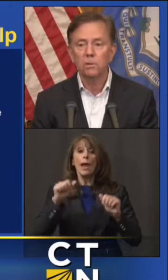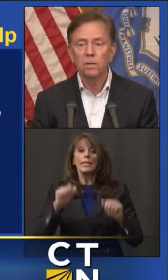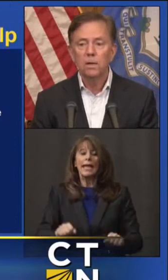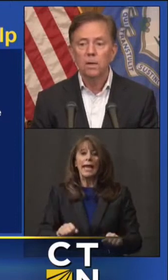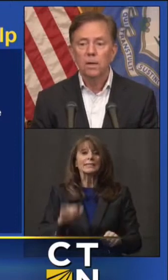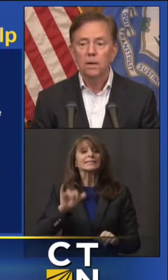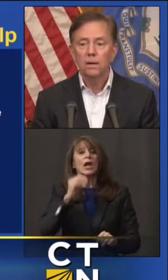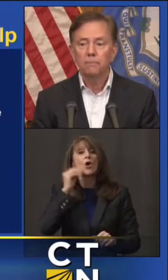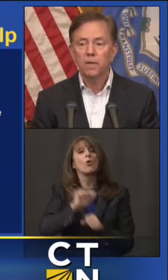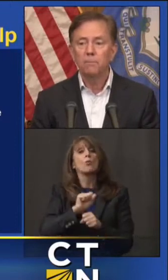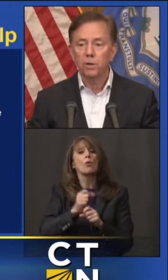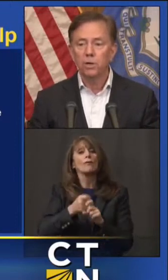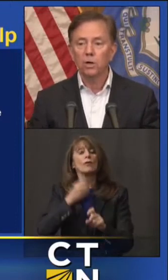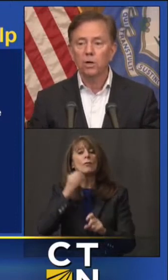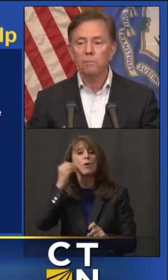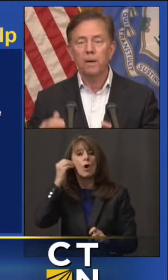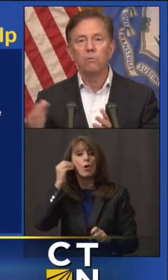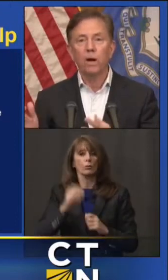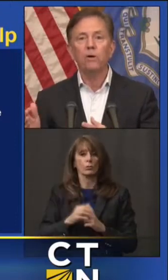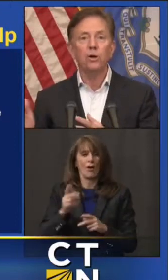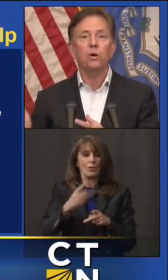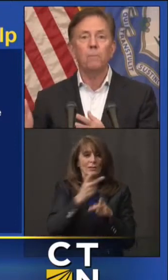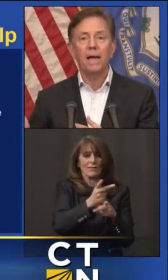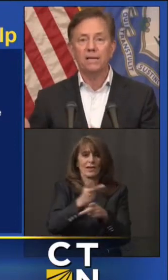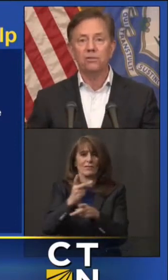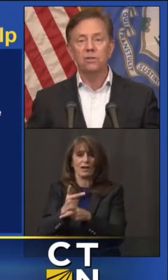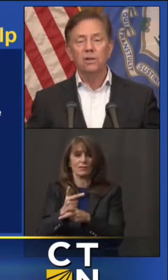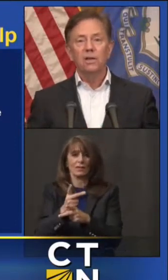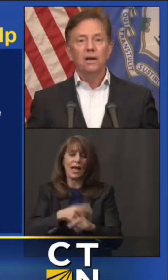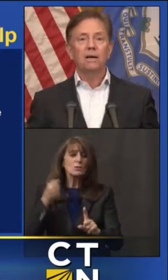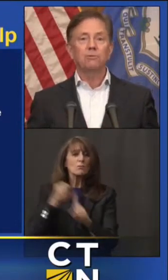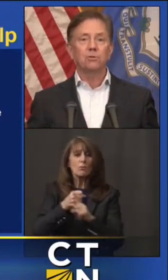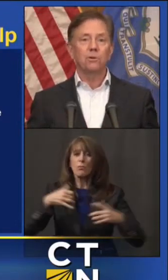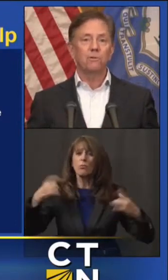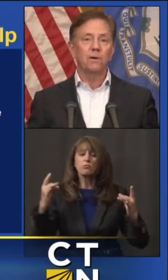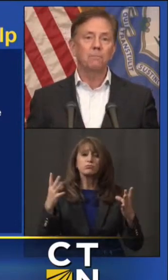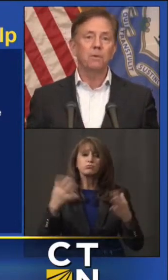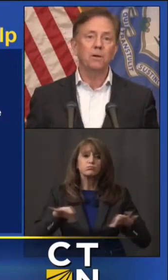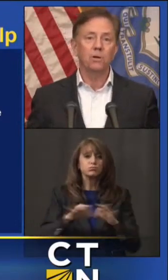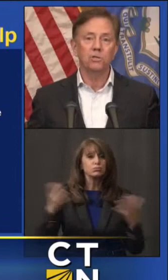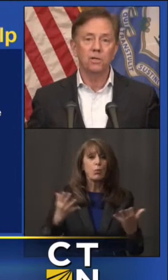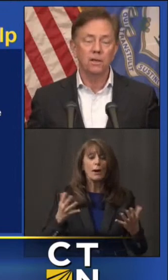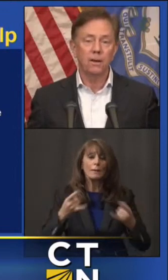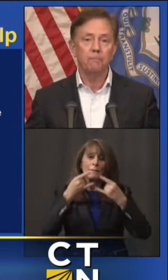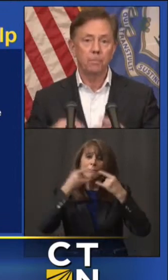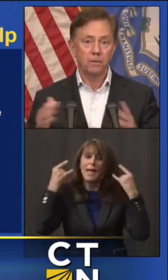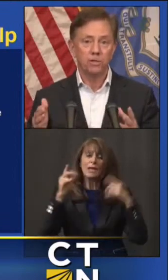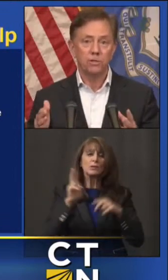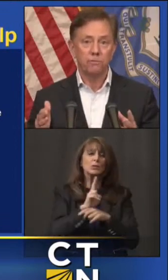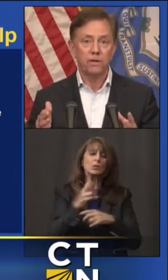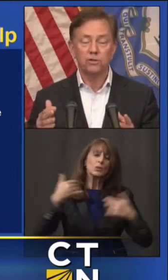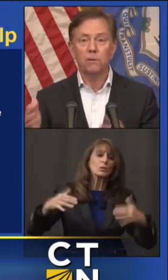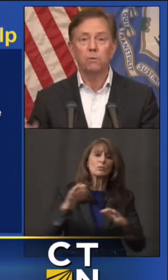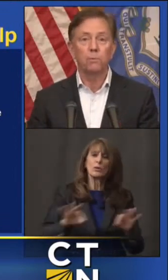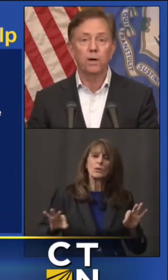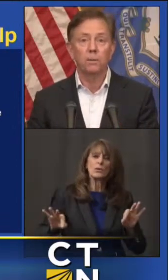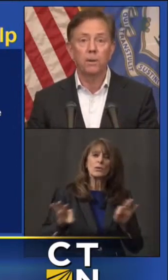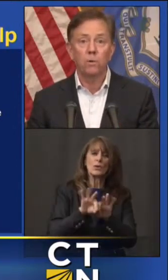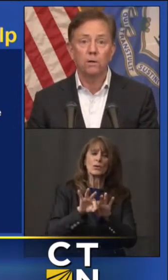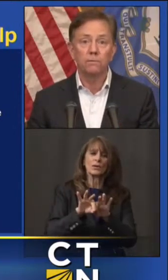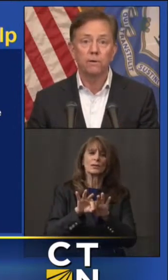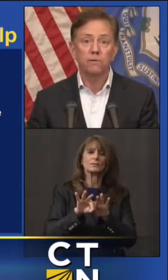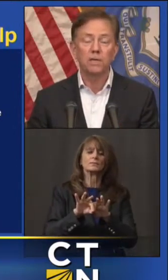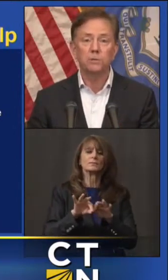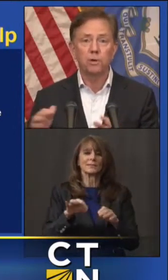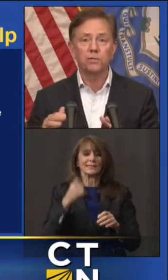possible. Keep your guard up and wear your mask. I was sort of interested that I just finished up, will probably be one